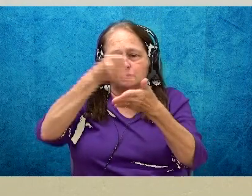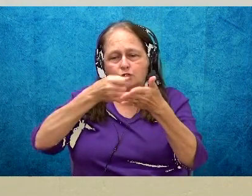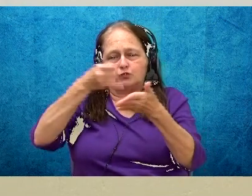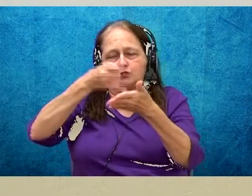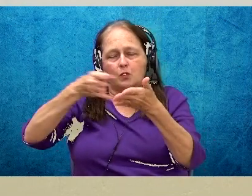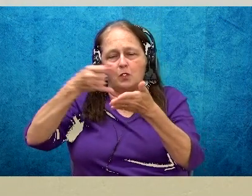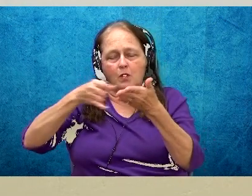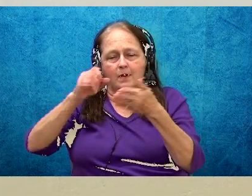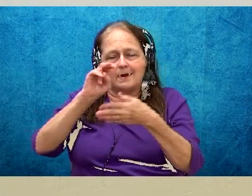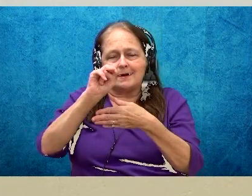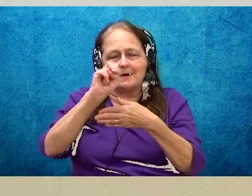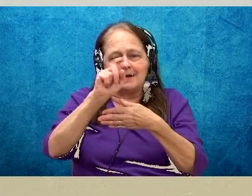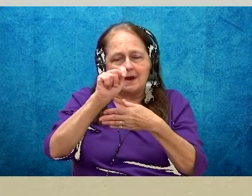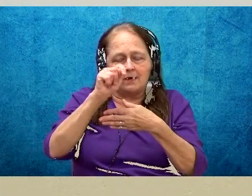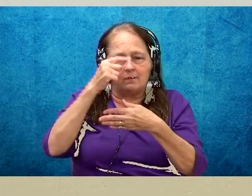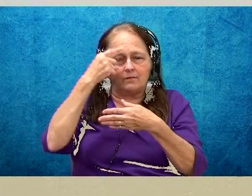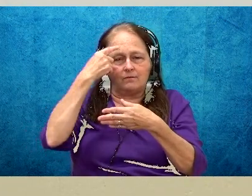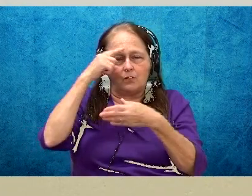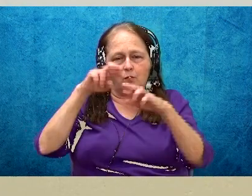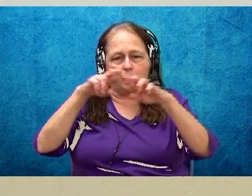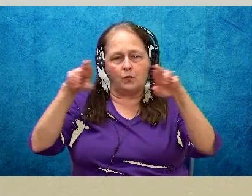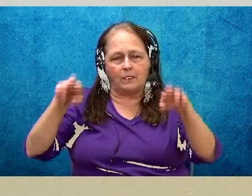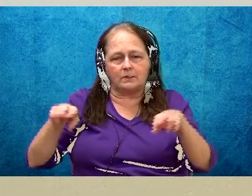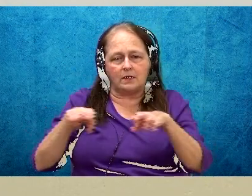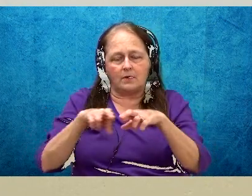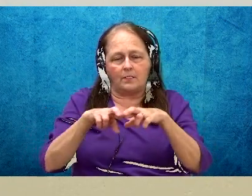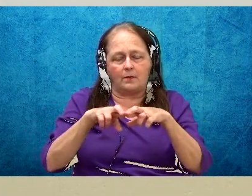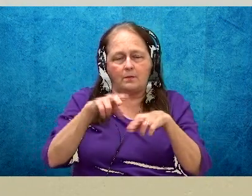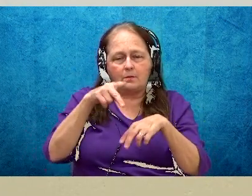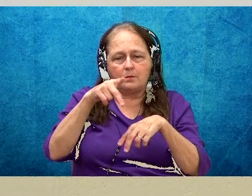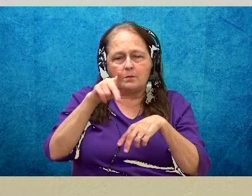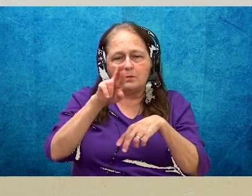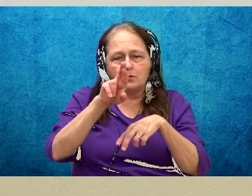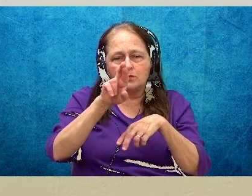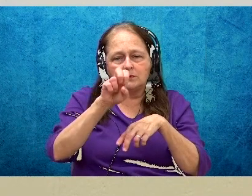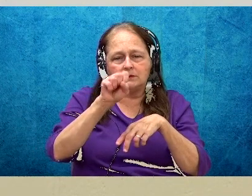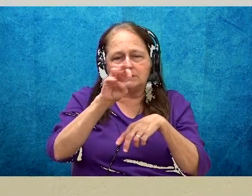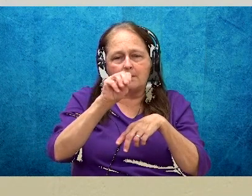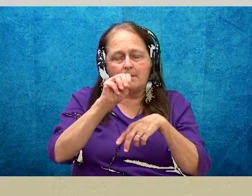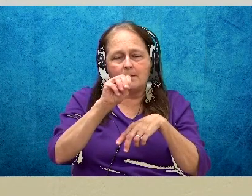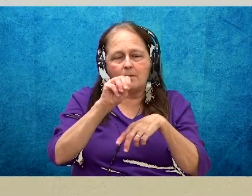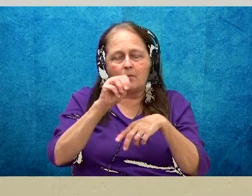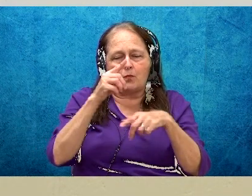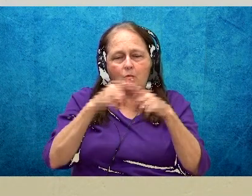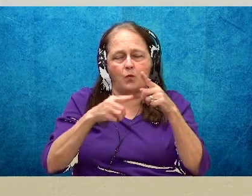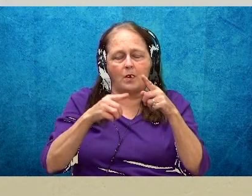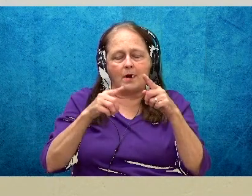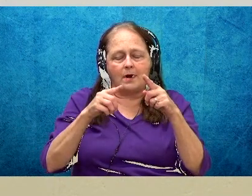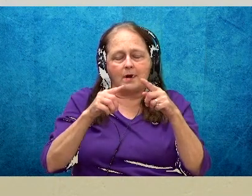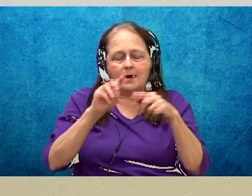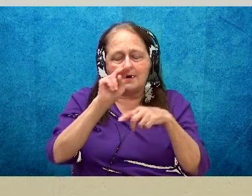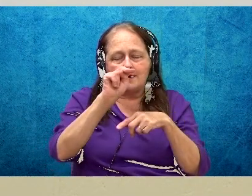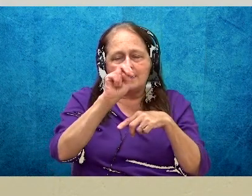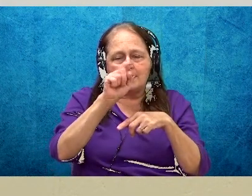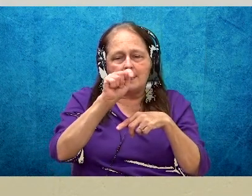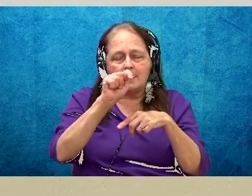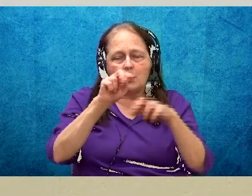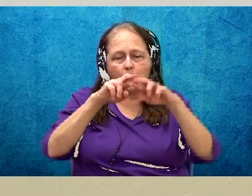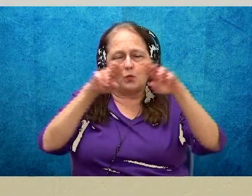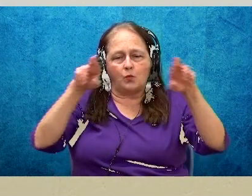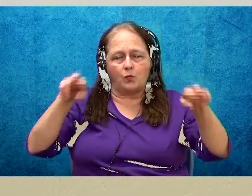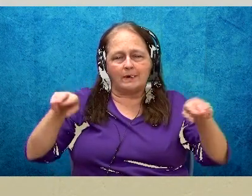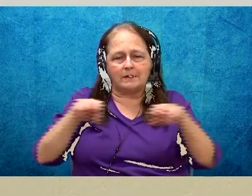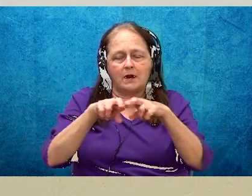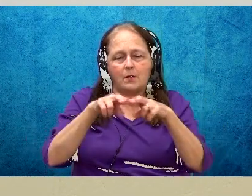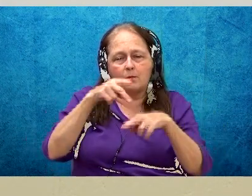single rectangular prism. This is just a way for you to understand what a net is and what a rectangular